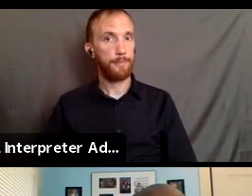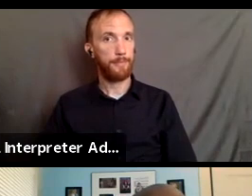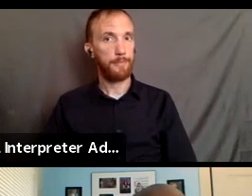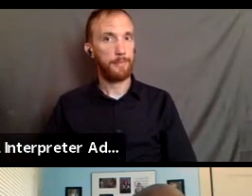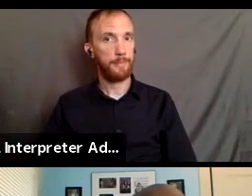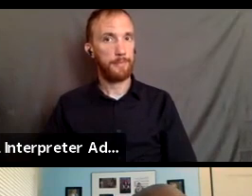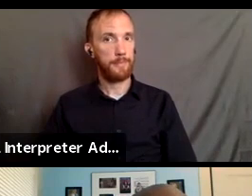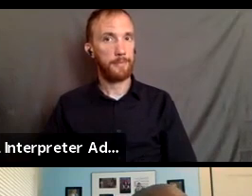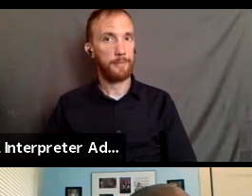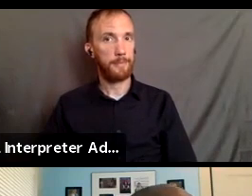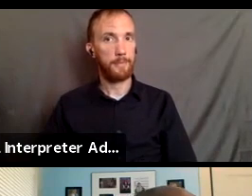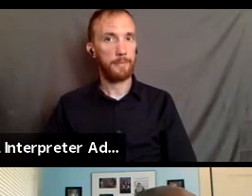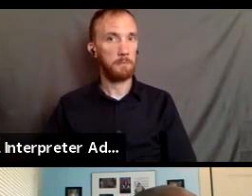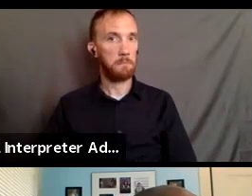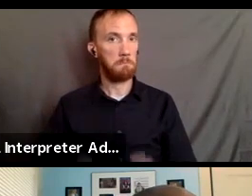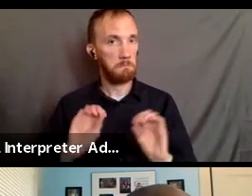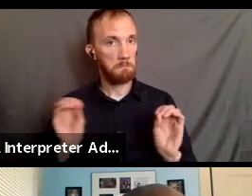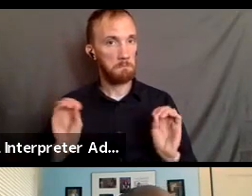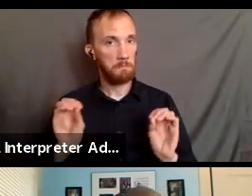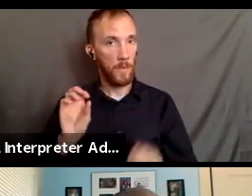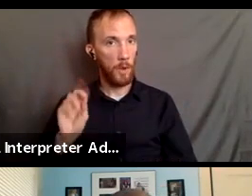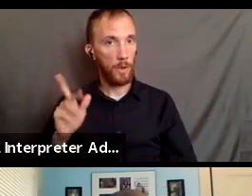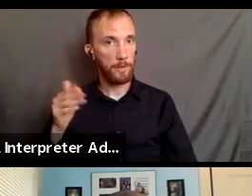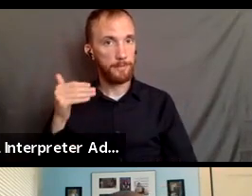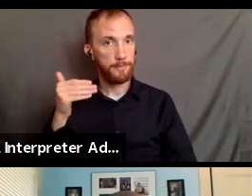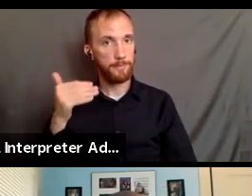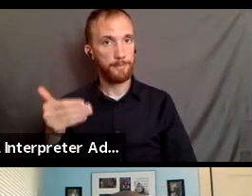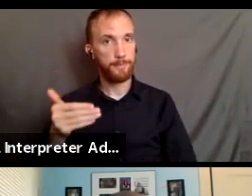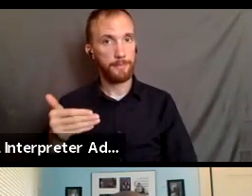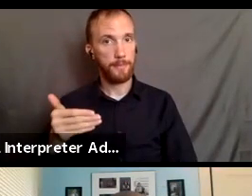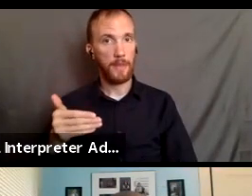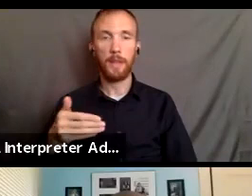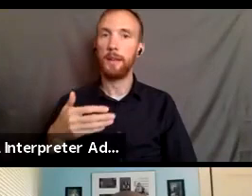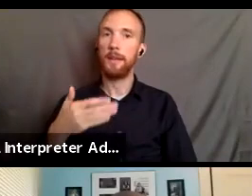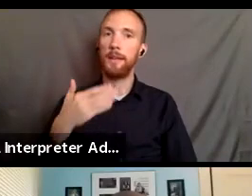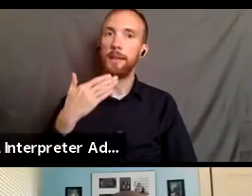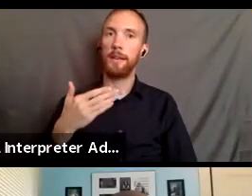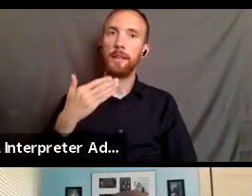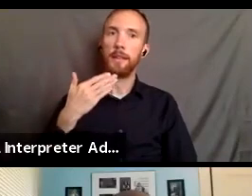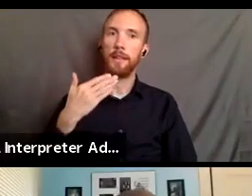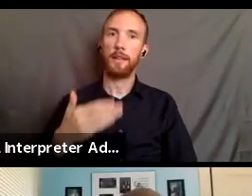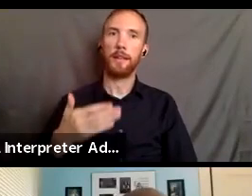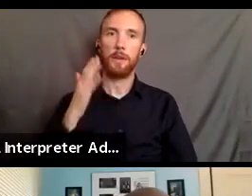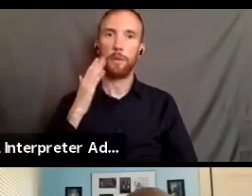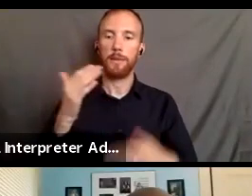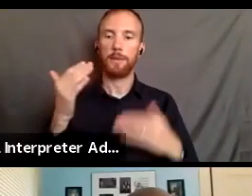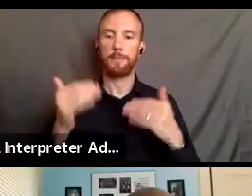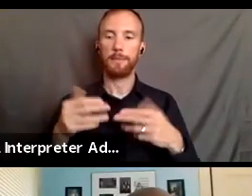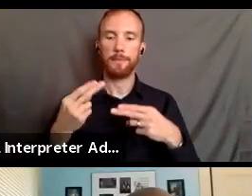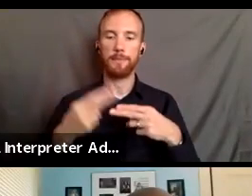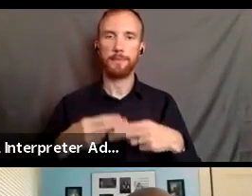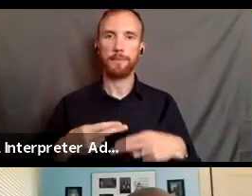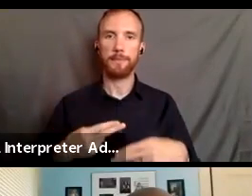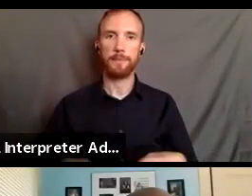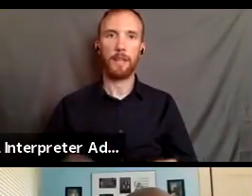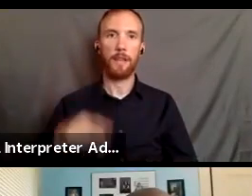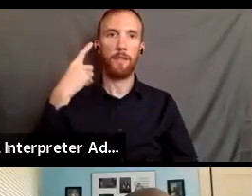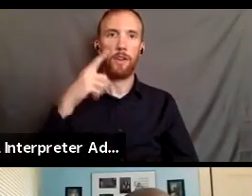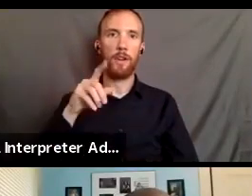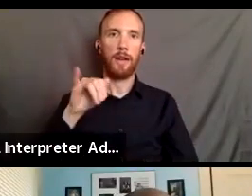okay hearing none please proceed with the roll call thank you mr president so we will proceed with the roll call vote for the